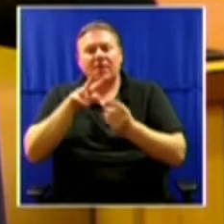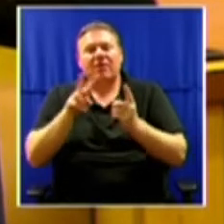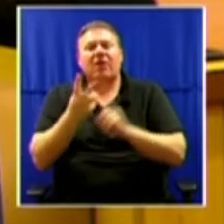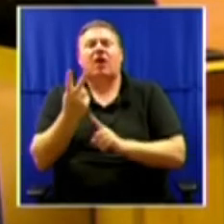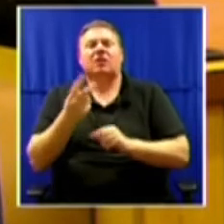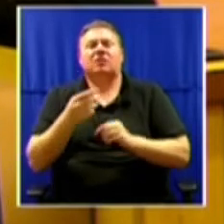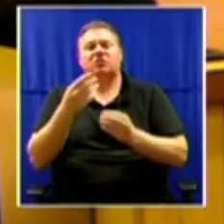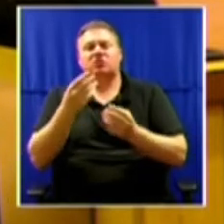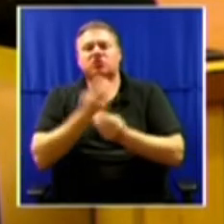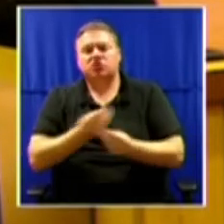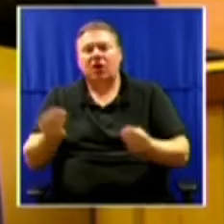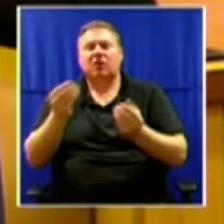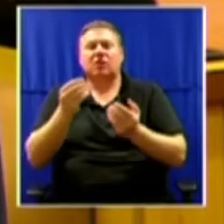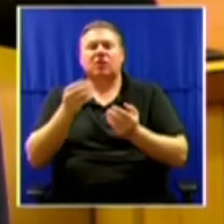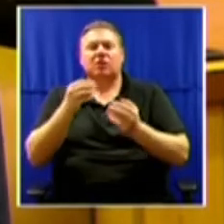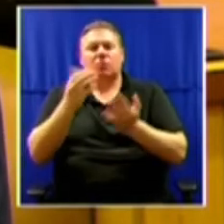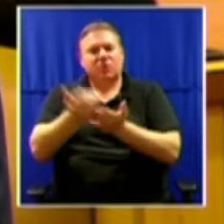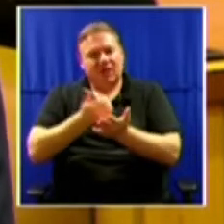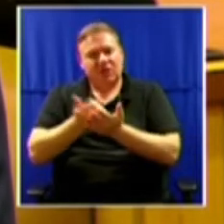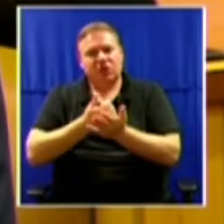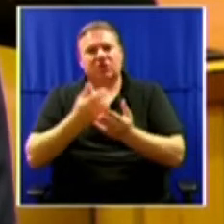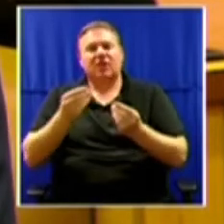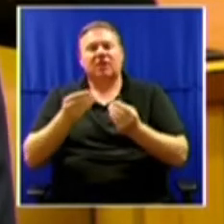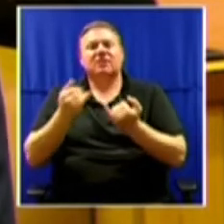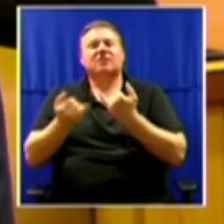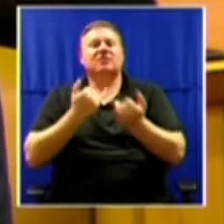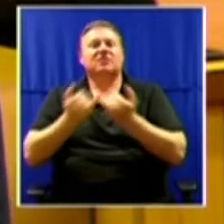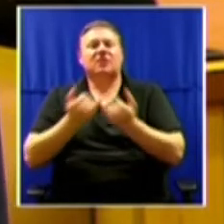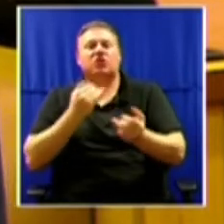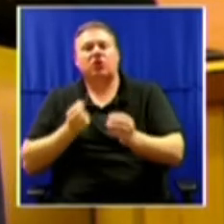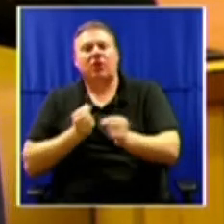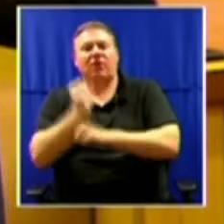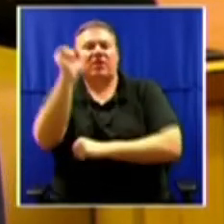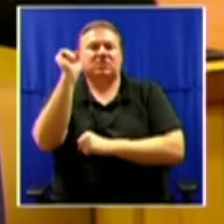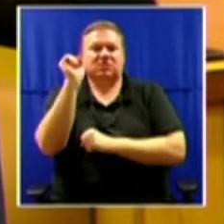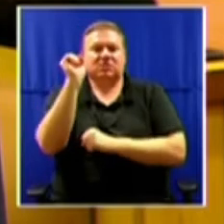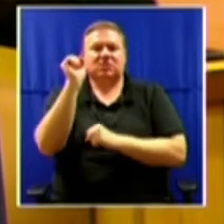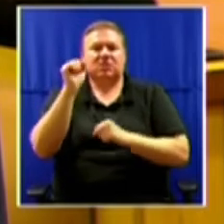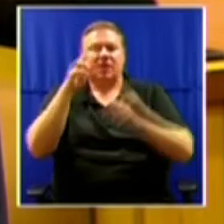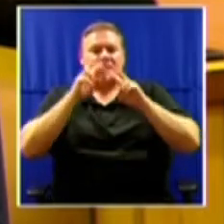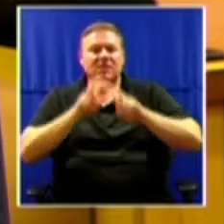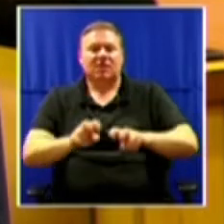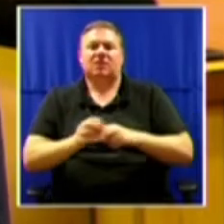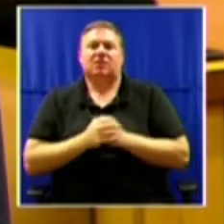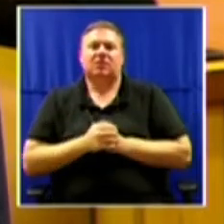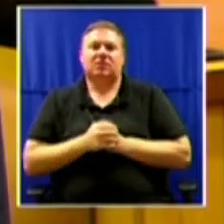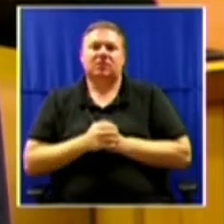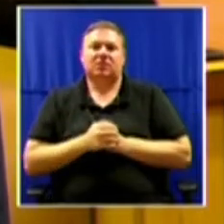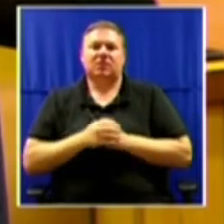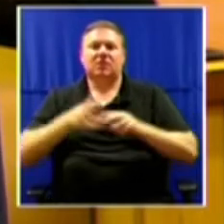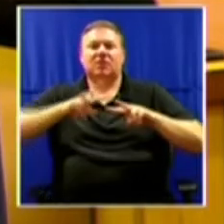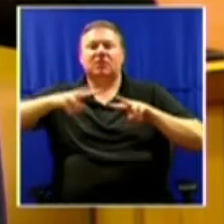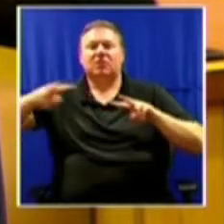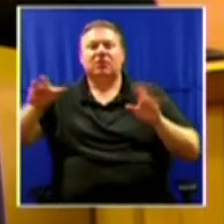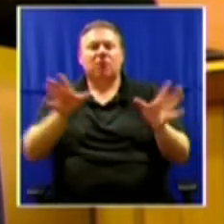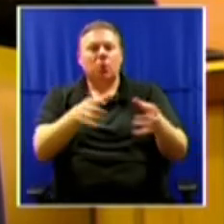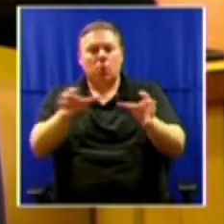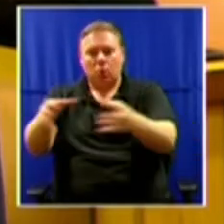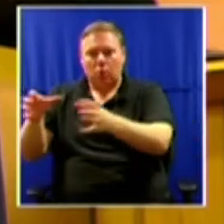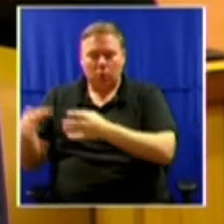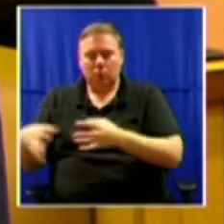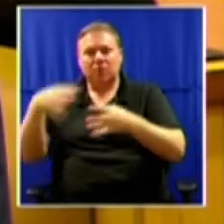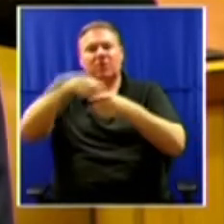offenses investigators, FCS unit within the SAPS, and non-governmental organization support services in the